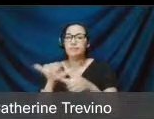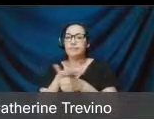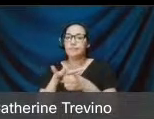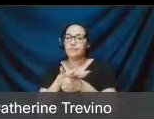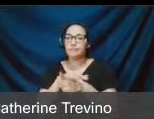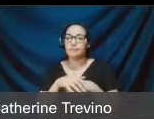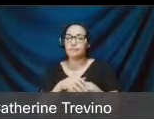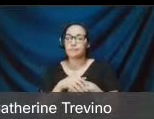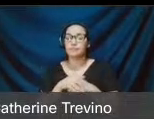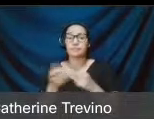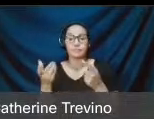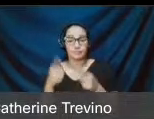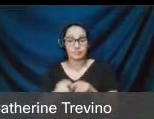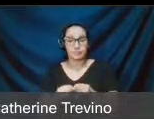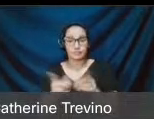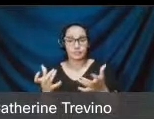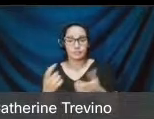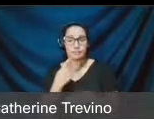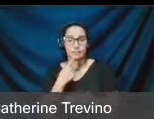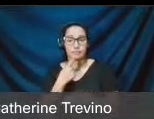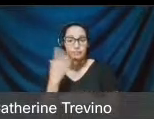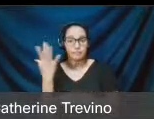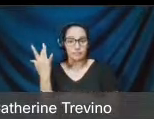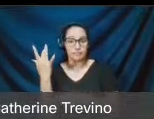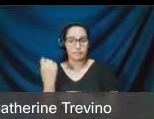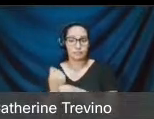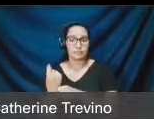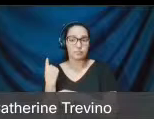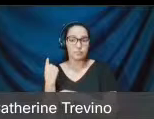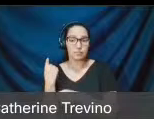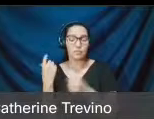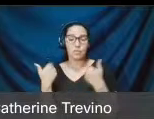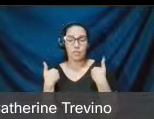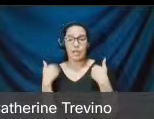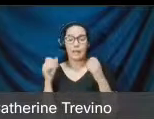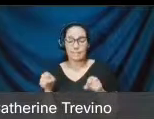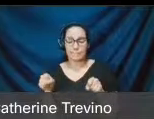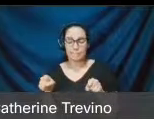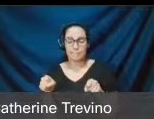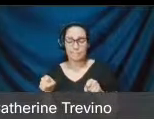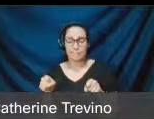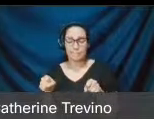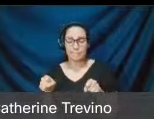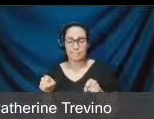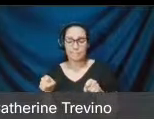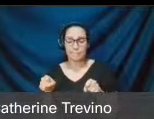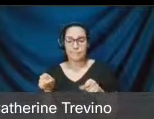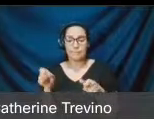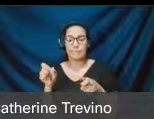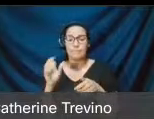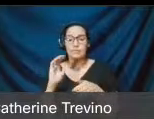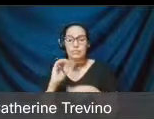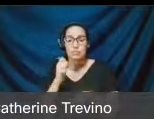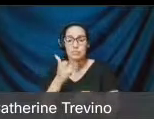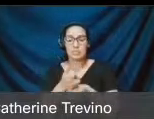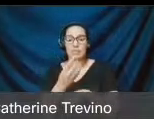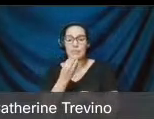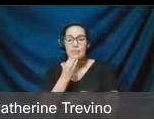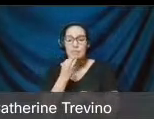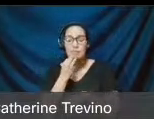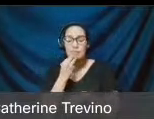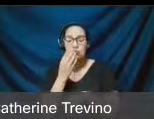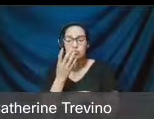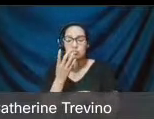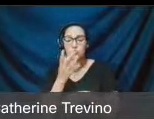mention that because last year we had the ability to be able to put the meals like in the trunks of the cars, or